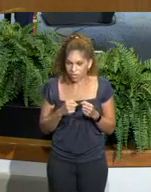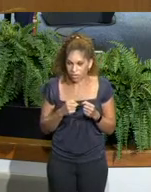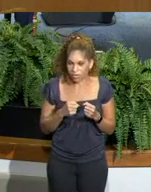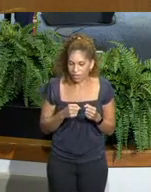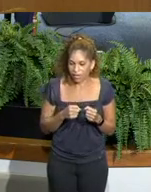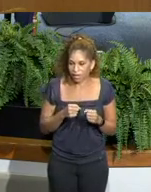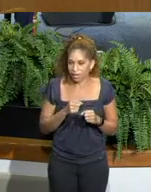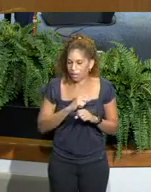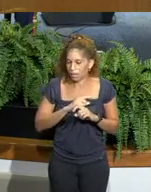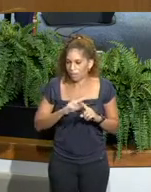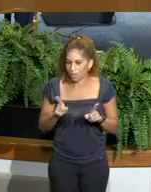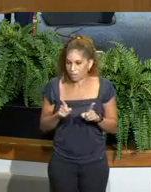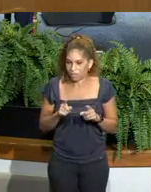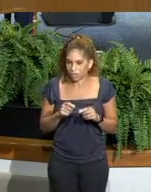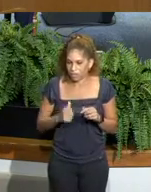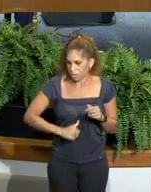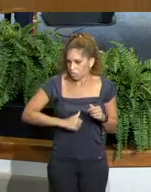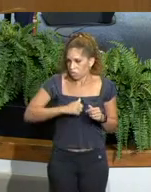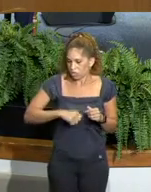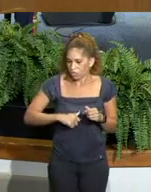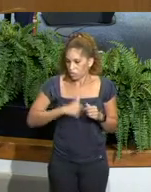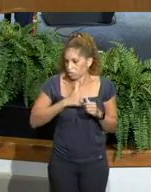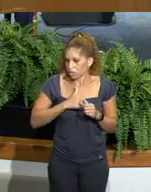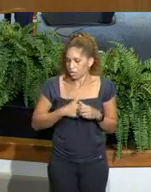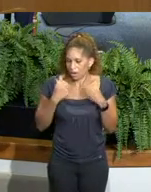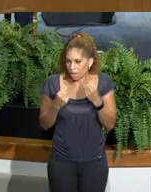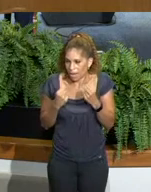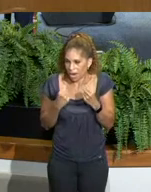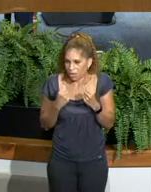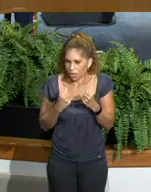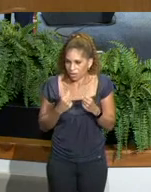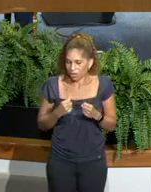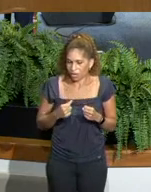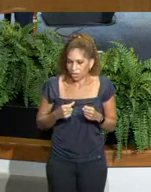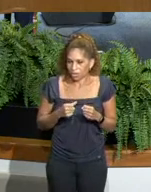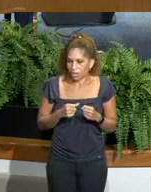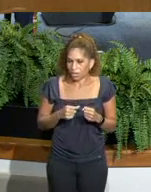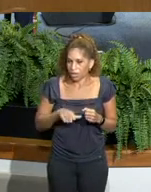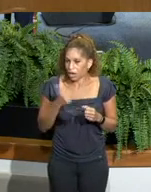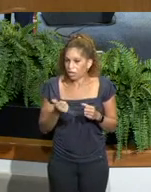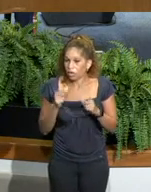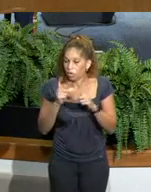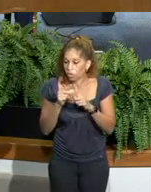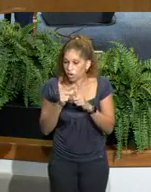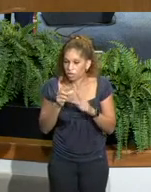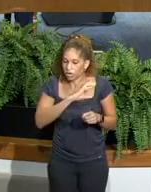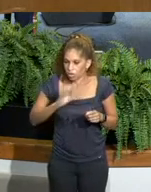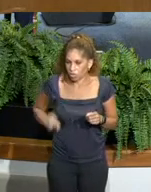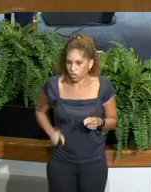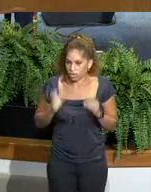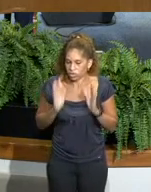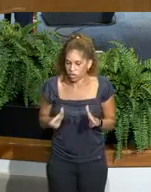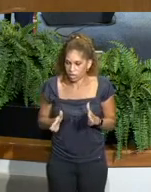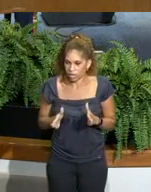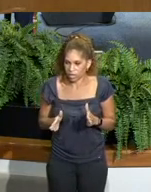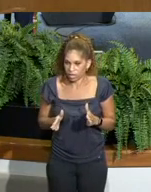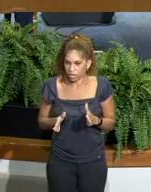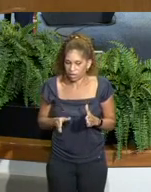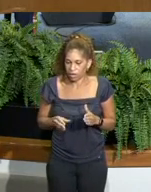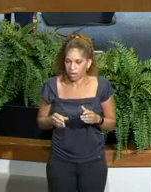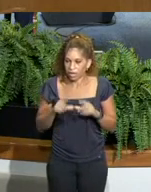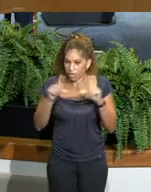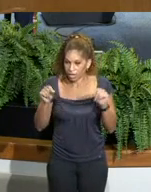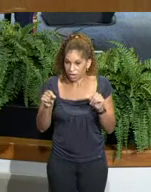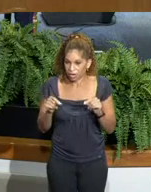they boasted in their power and basked in their pride. In other words, the Christians in the letter to the